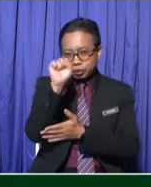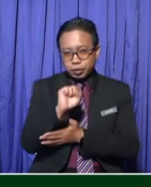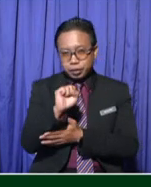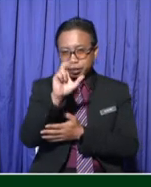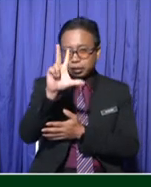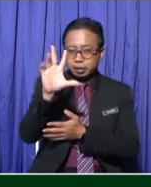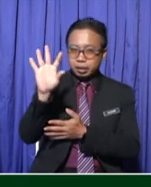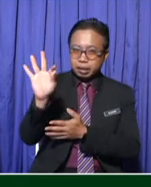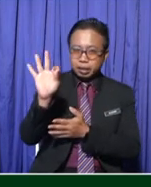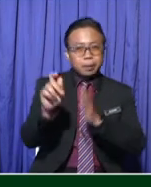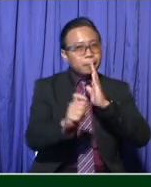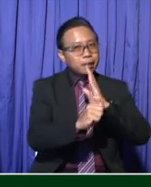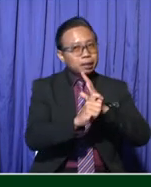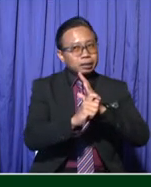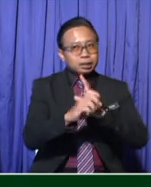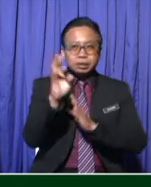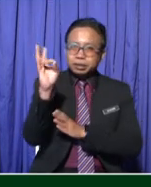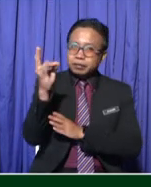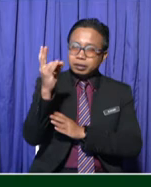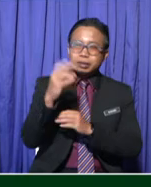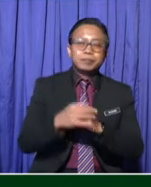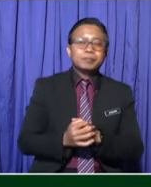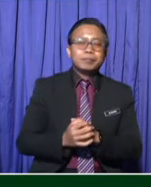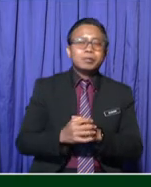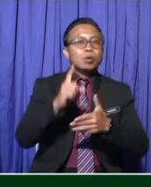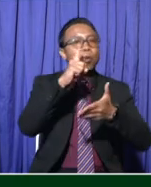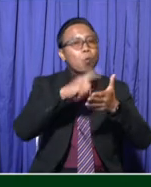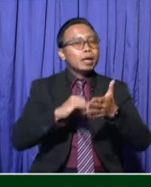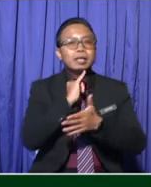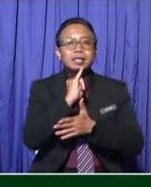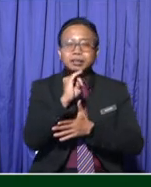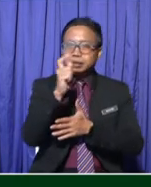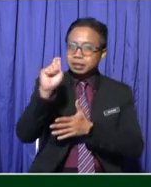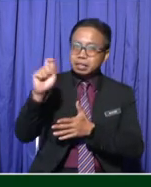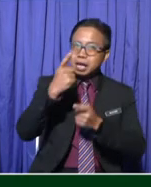39 plus 17. What is the answer?